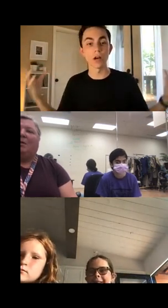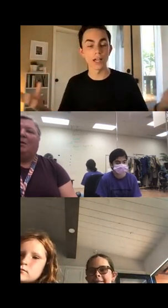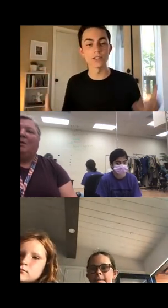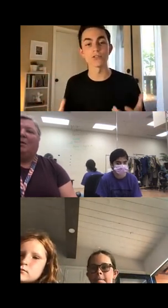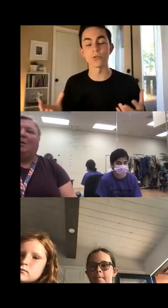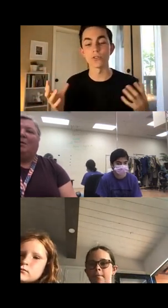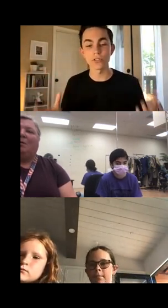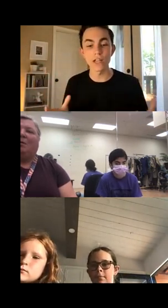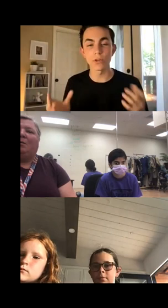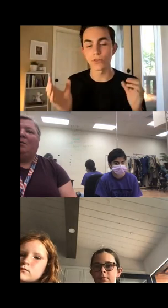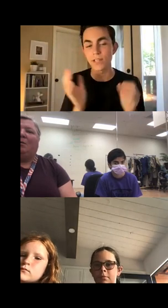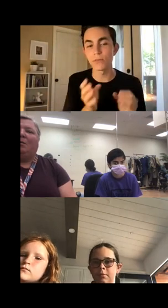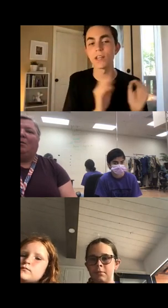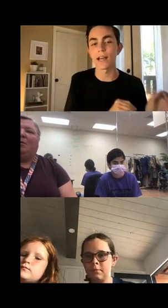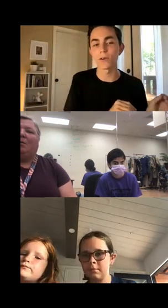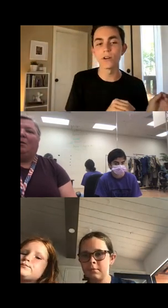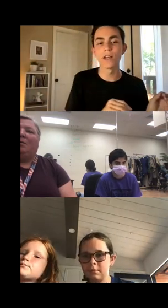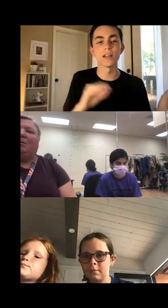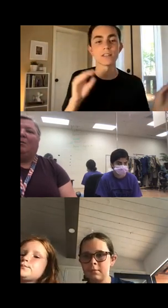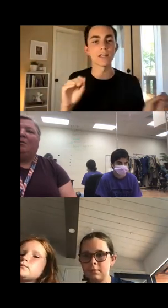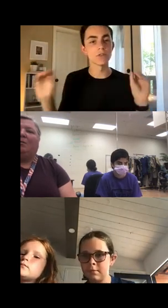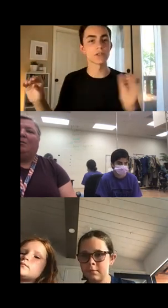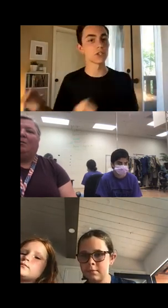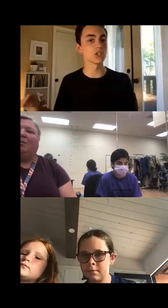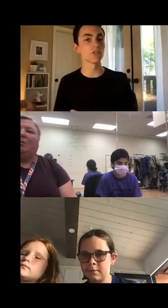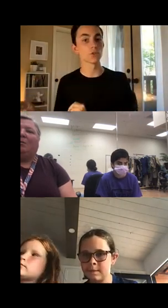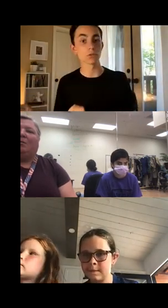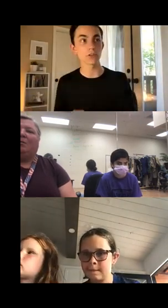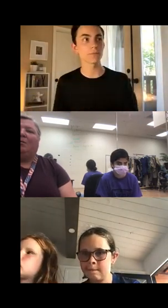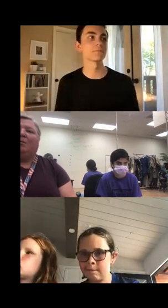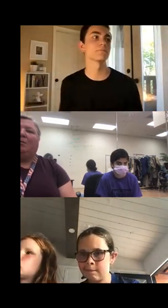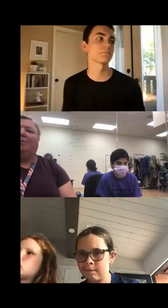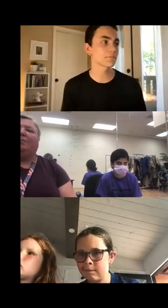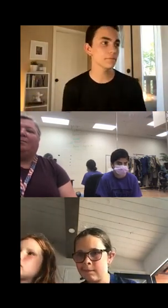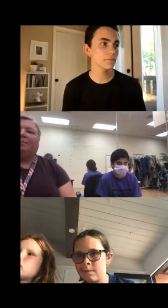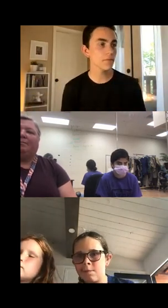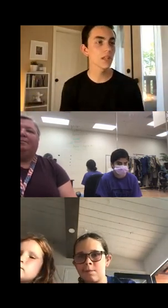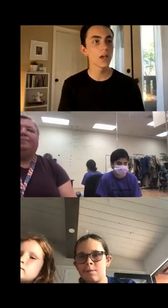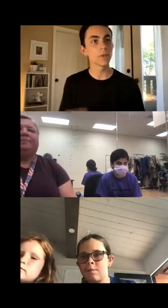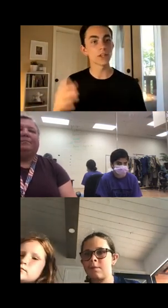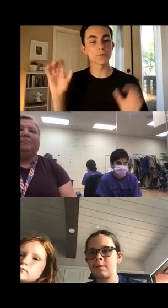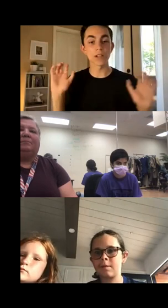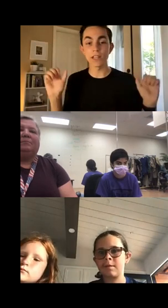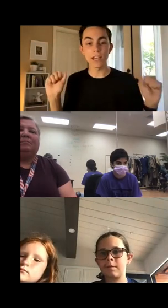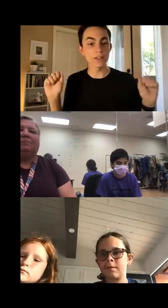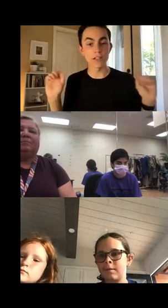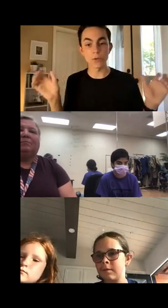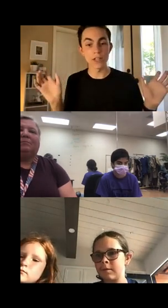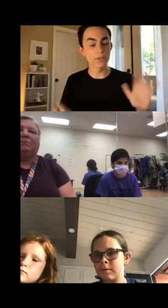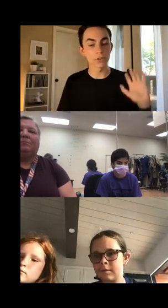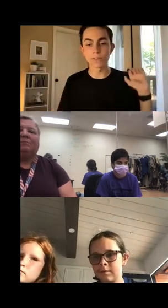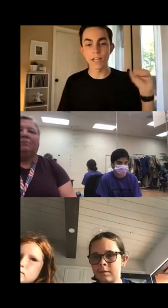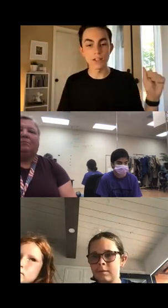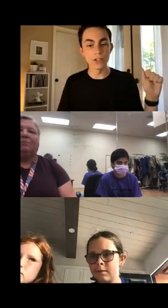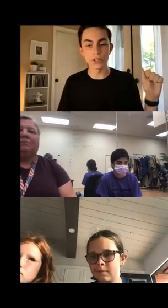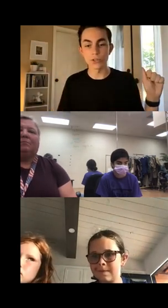actually a lot easier to understand when you're sounding it out instead of doing each individual letter. Pick a spelling hand and stick with it.